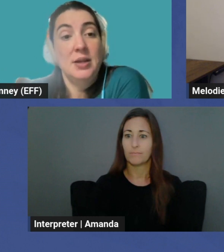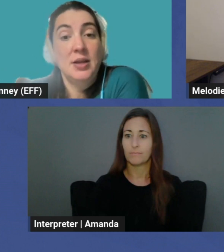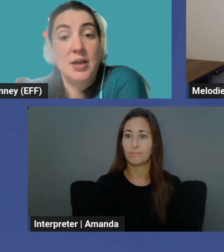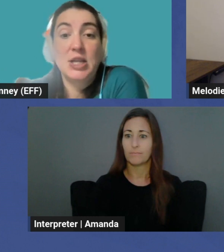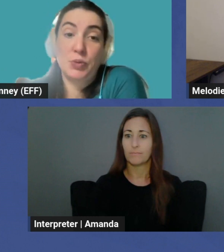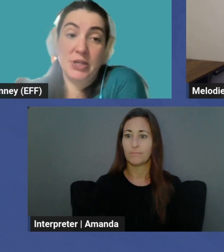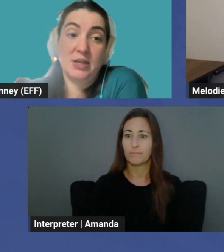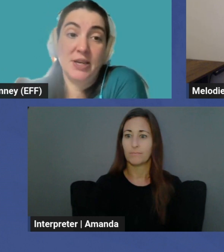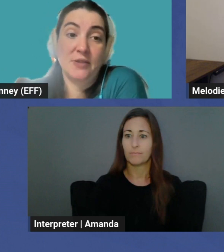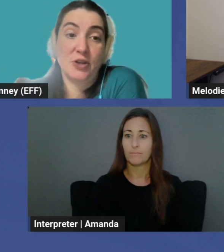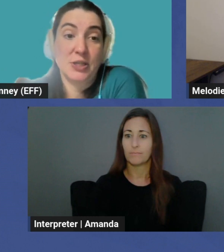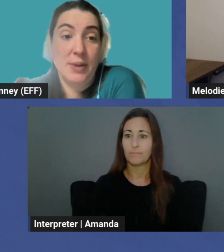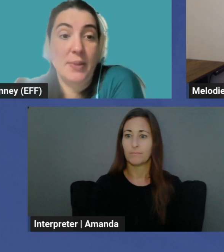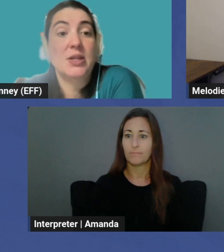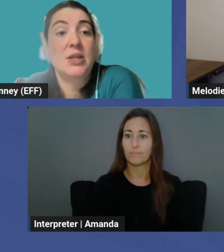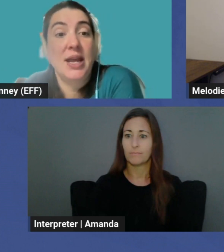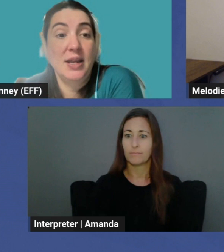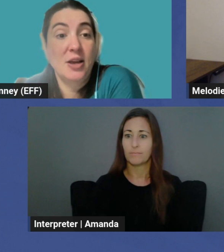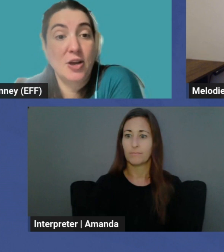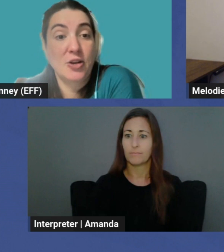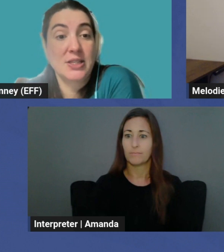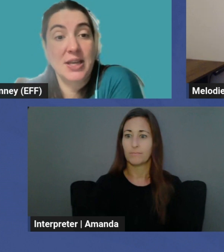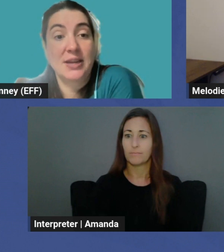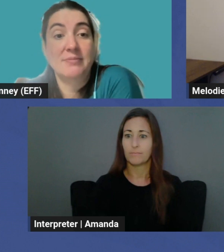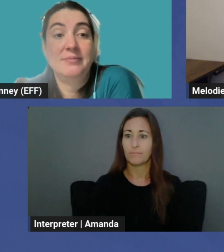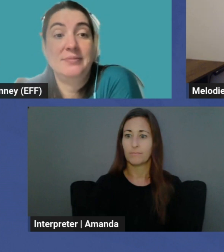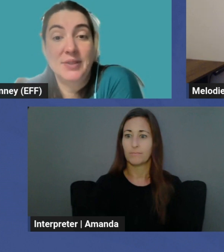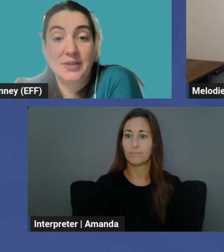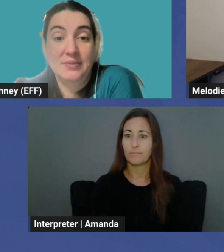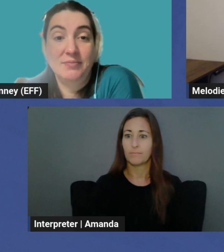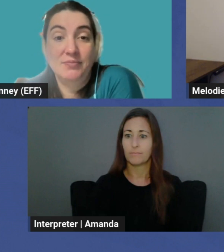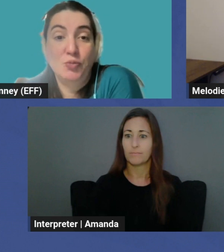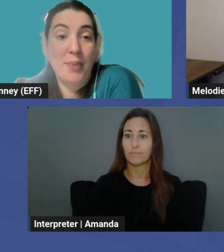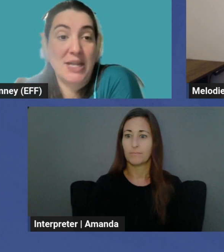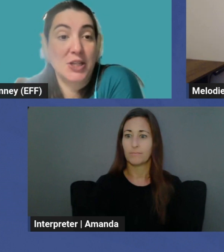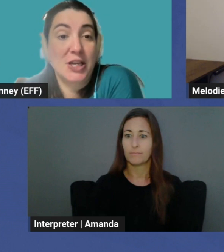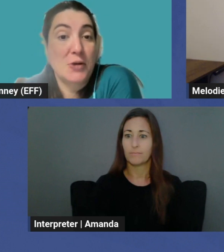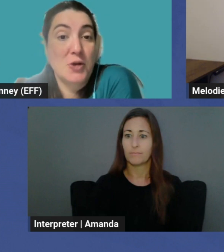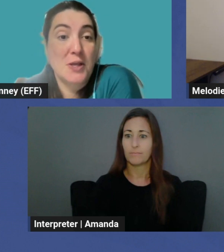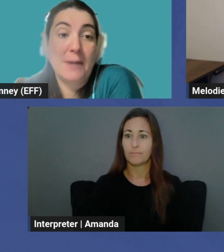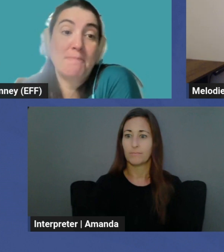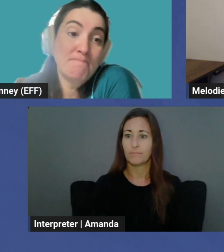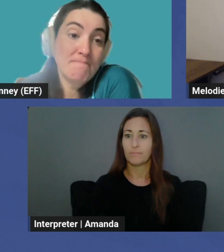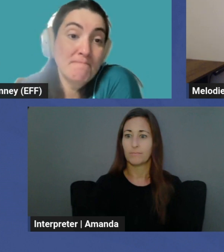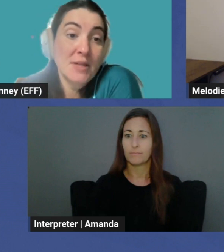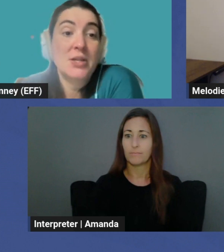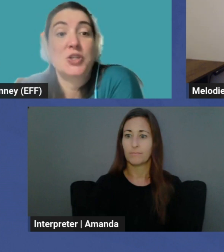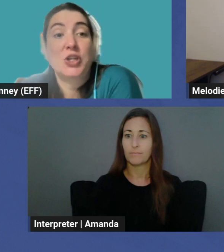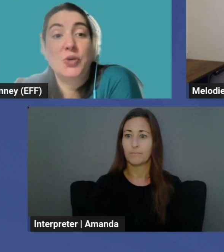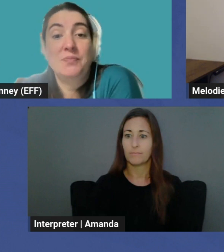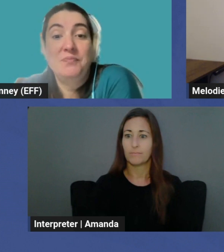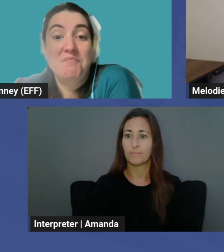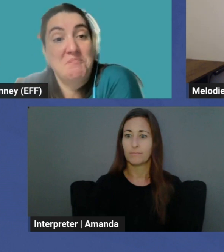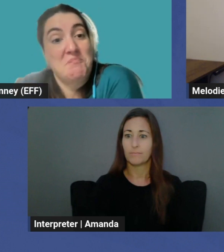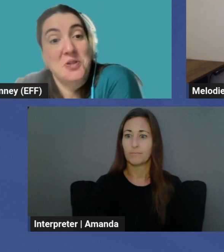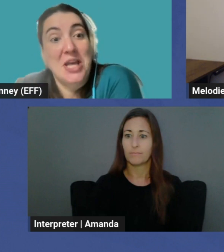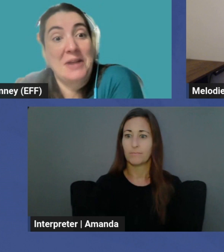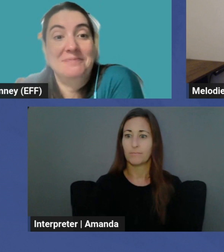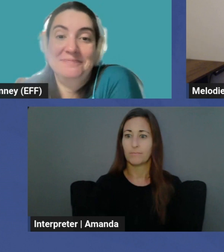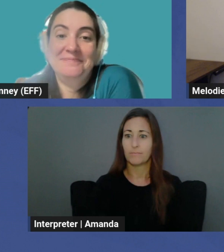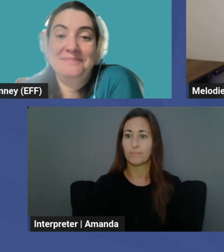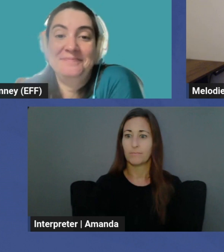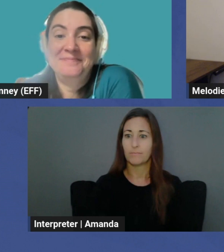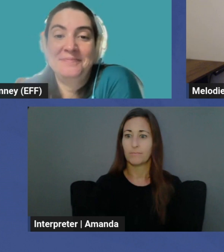expression is protected by the First Amendment, and Congress can't pass a law to get rid of that. So there's